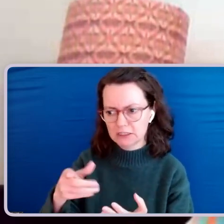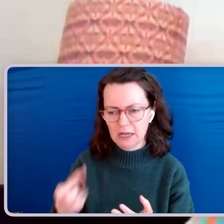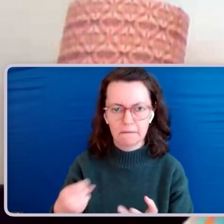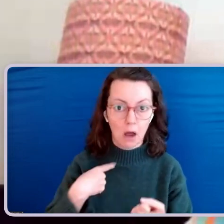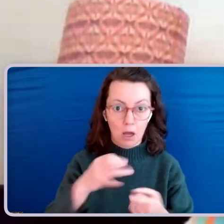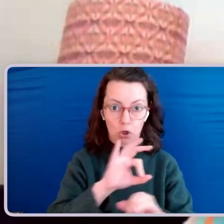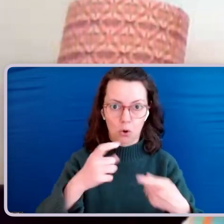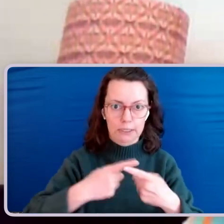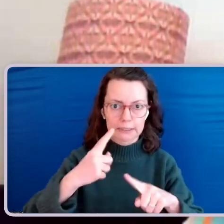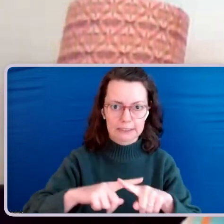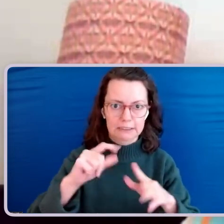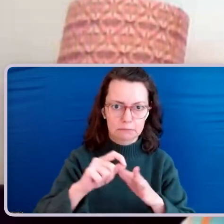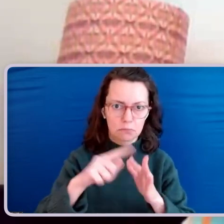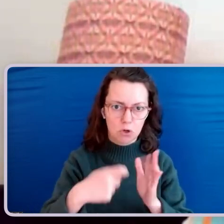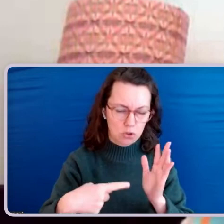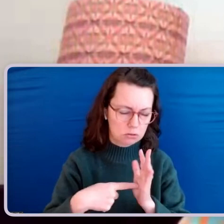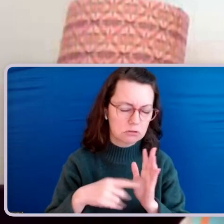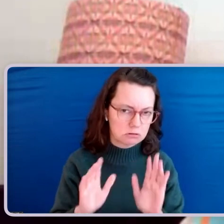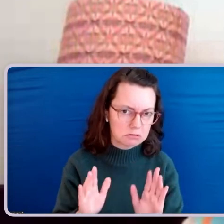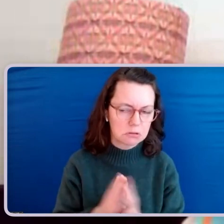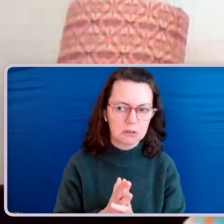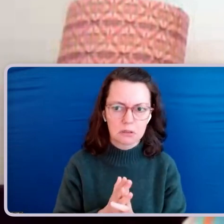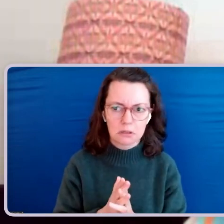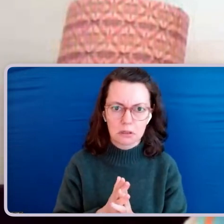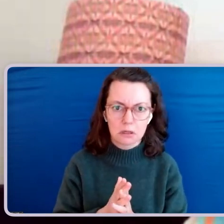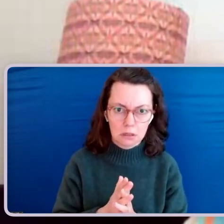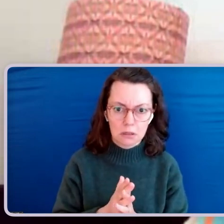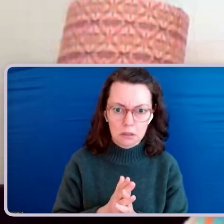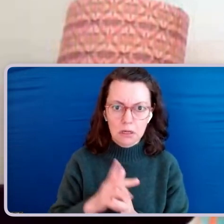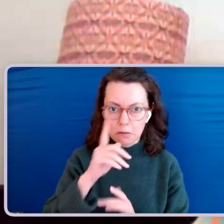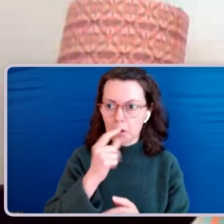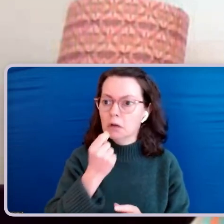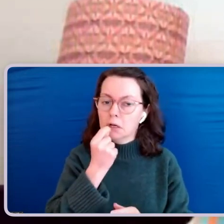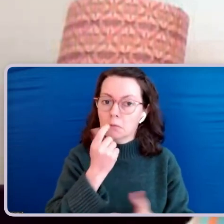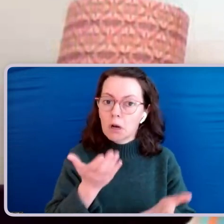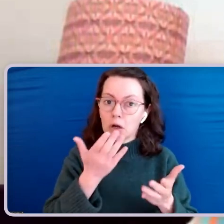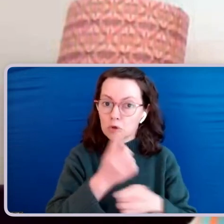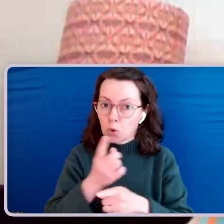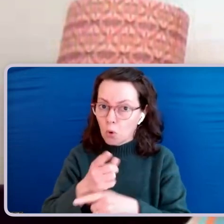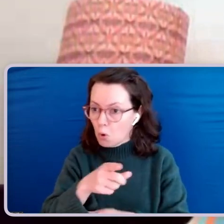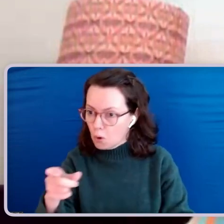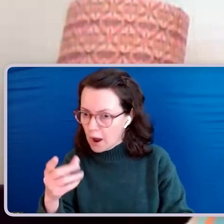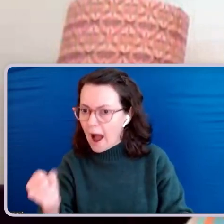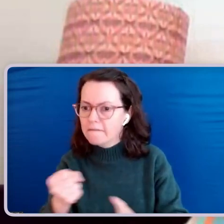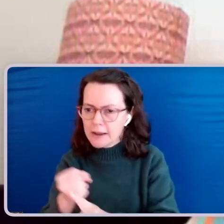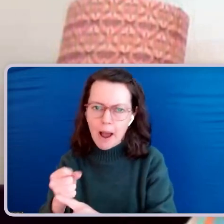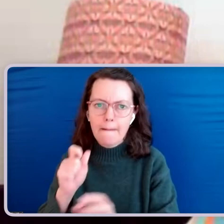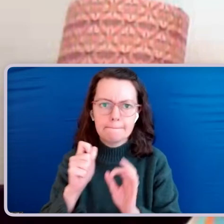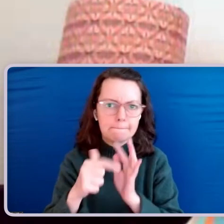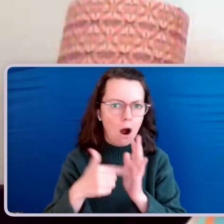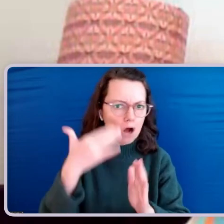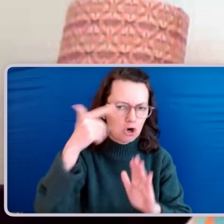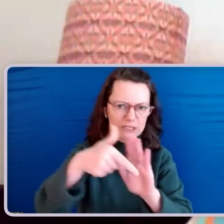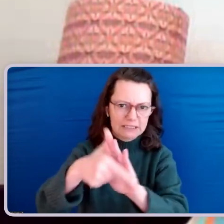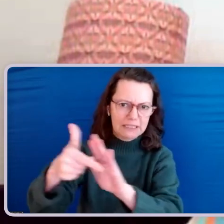talk too much, Elle, but I know that the impacts have been huge, and I really don't want to project,